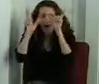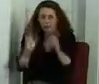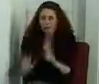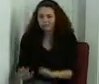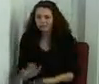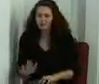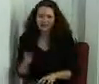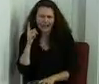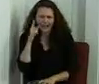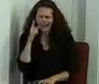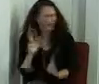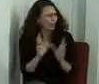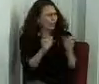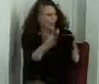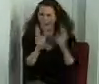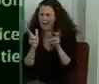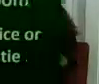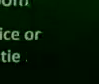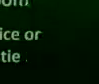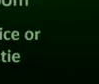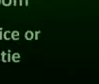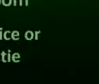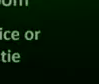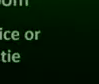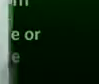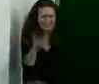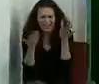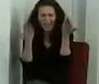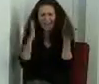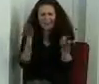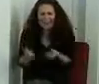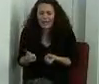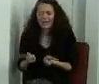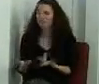they do, or they throw it from one to the other.